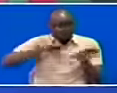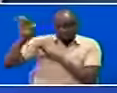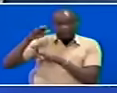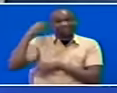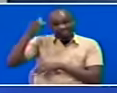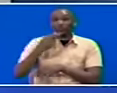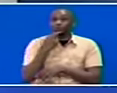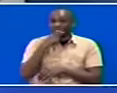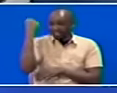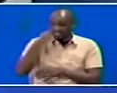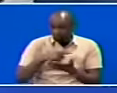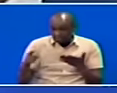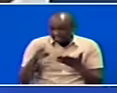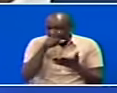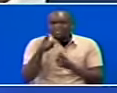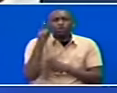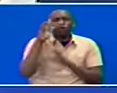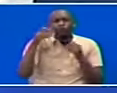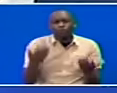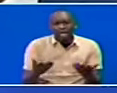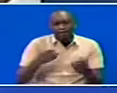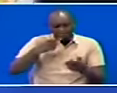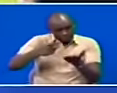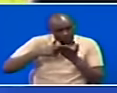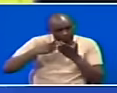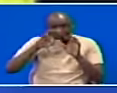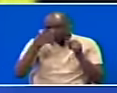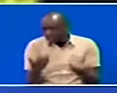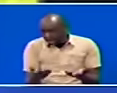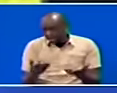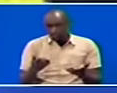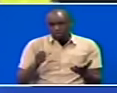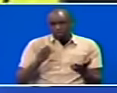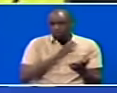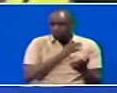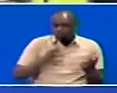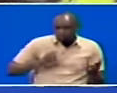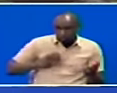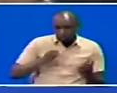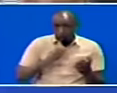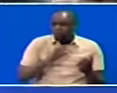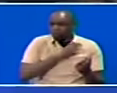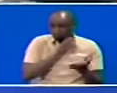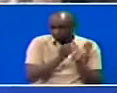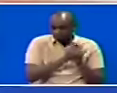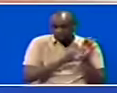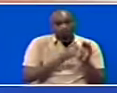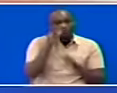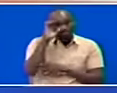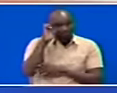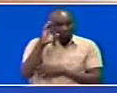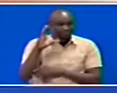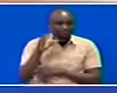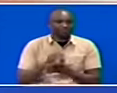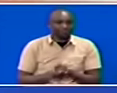next week. The laws were enacted through a negotiated process that included the reconstitution of the IEBC to ensure credible and transparent polls. And